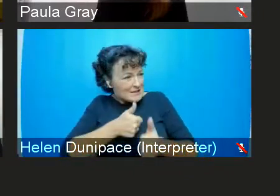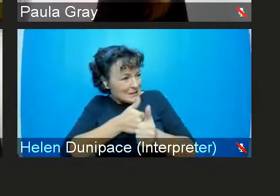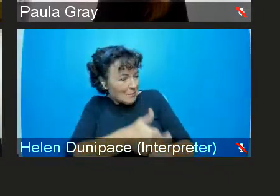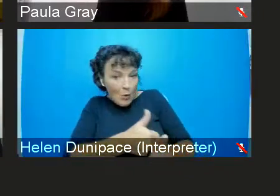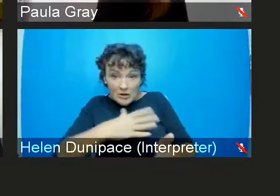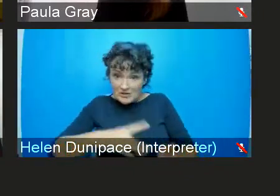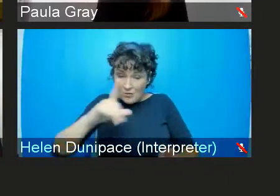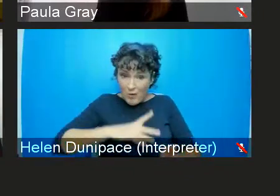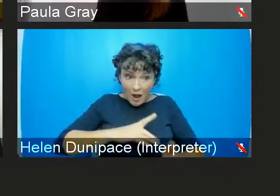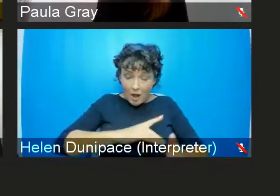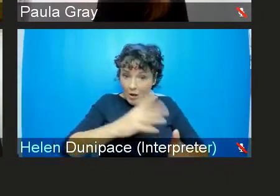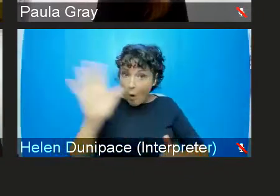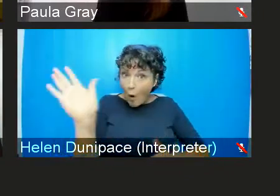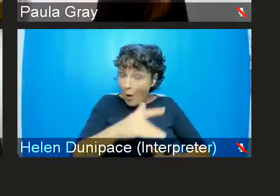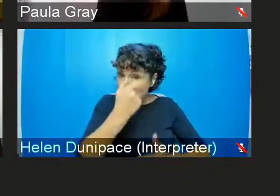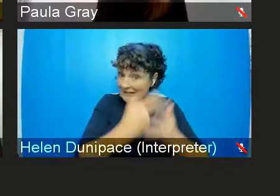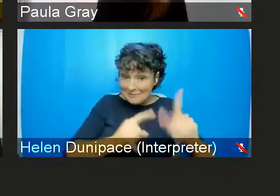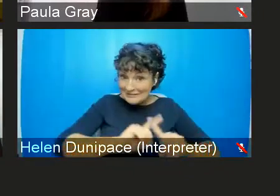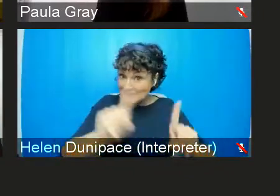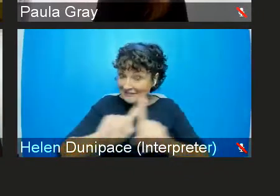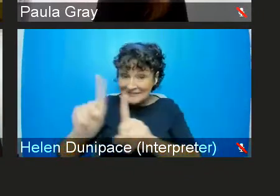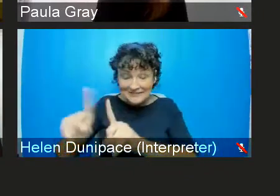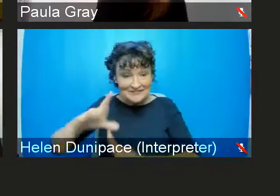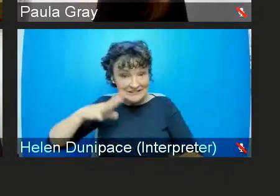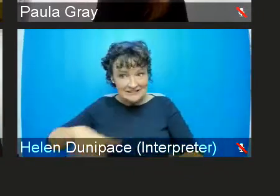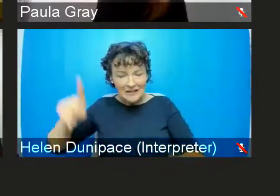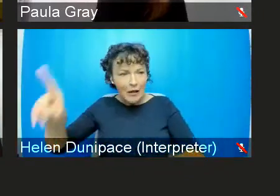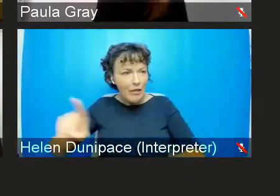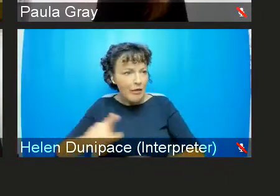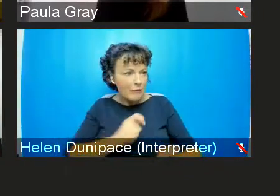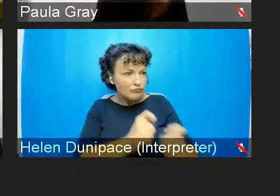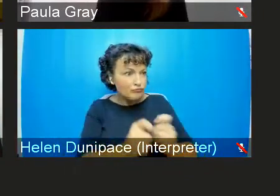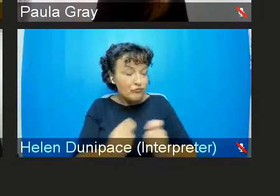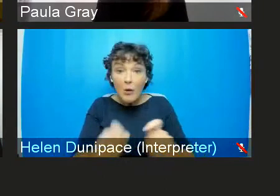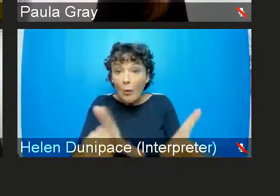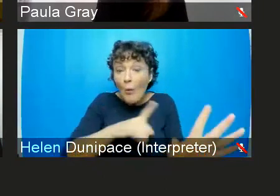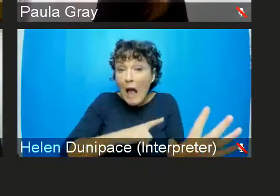people. Because for some people it might be